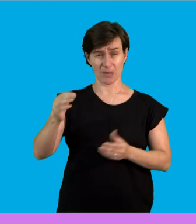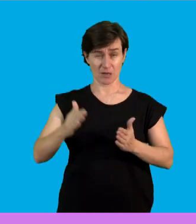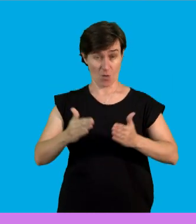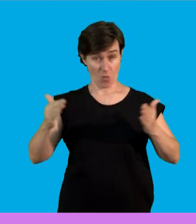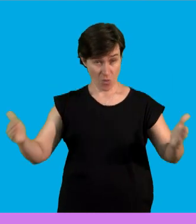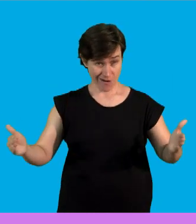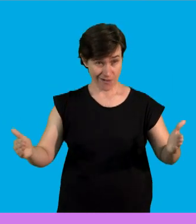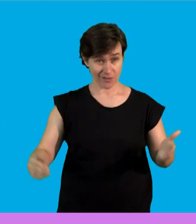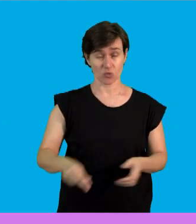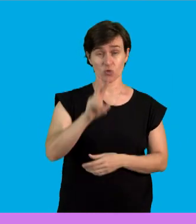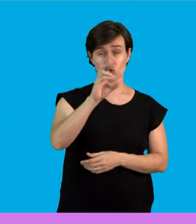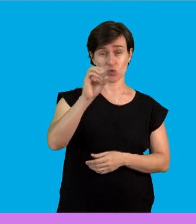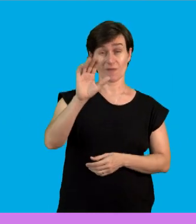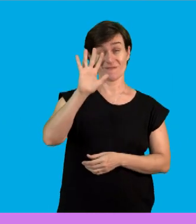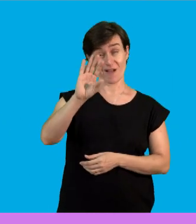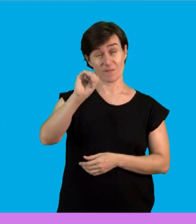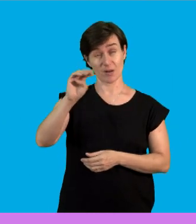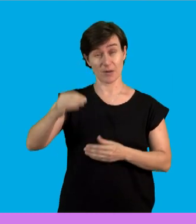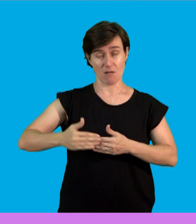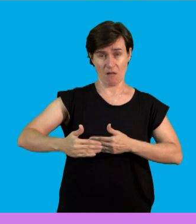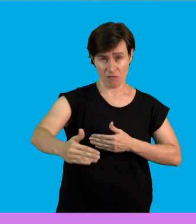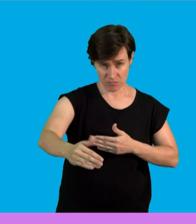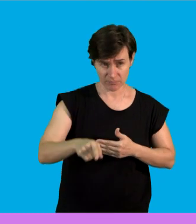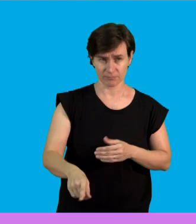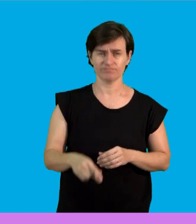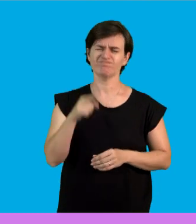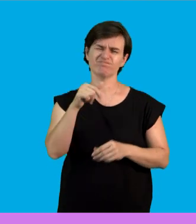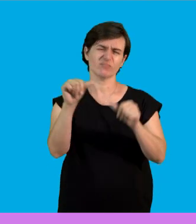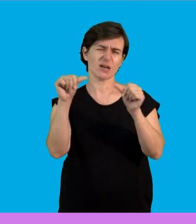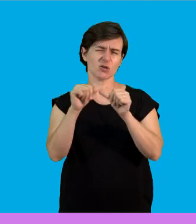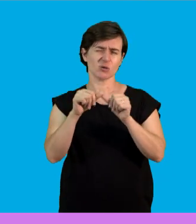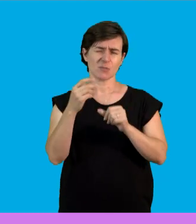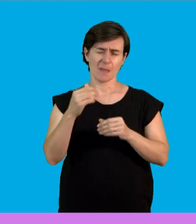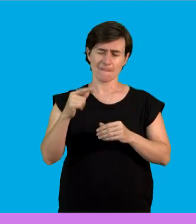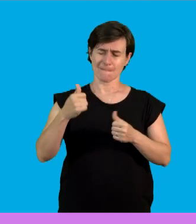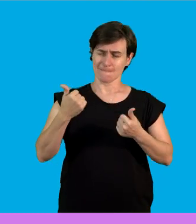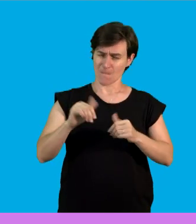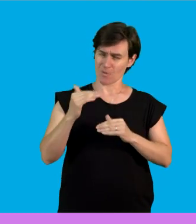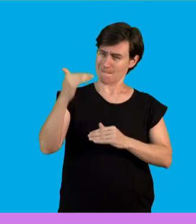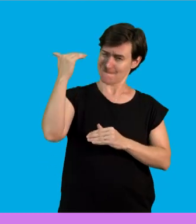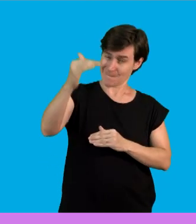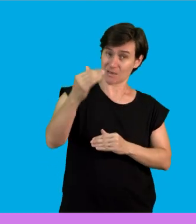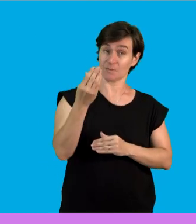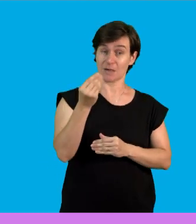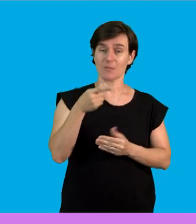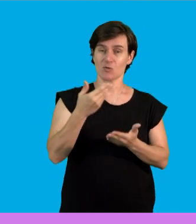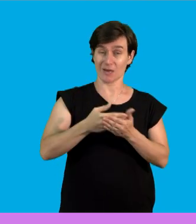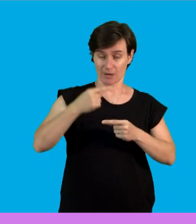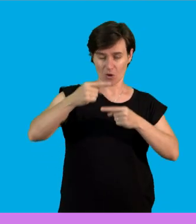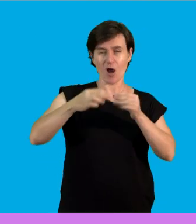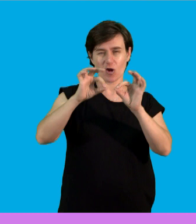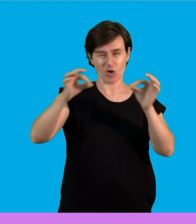205 millimeters long. Determine the maximum number of reels of thread that will